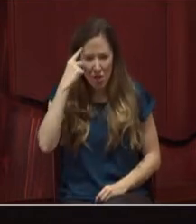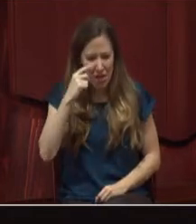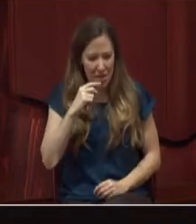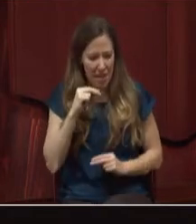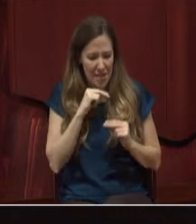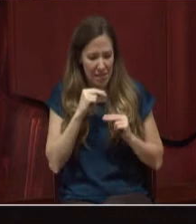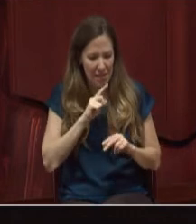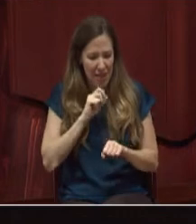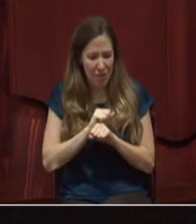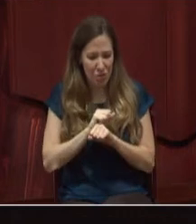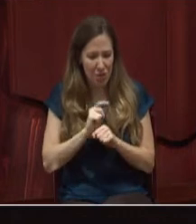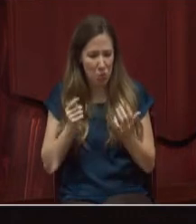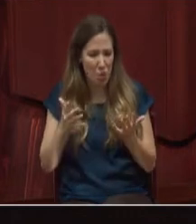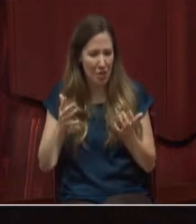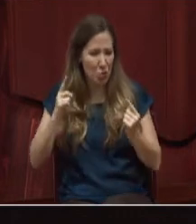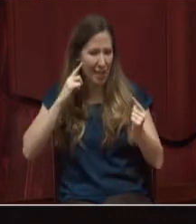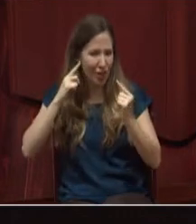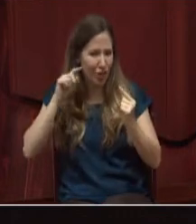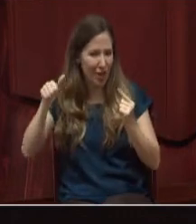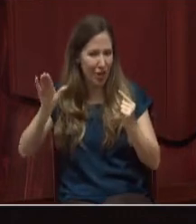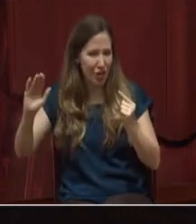from from the beginning.